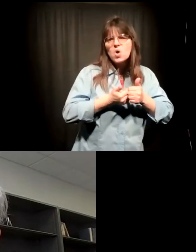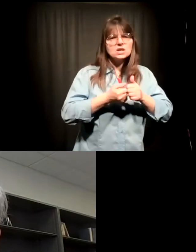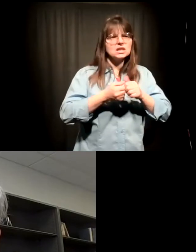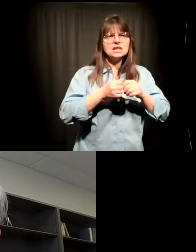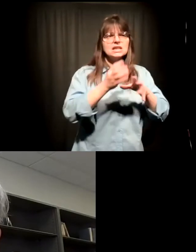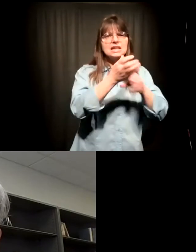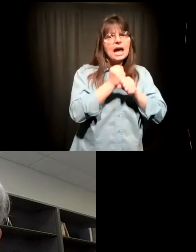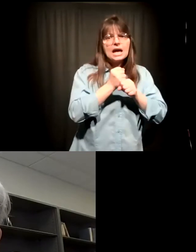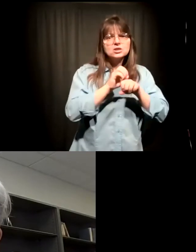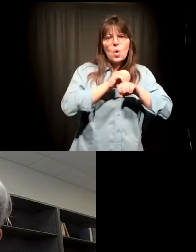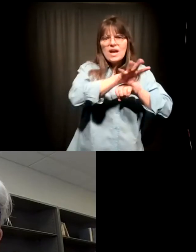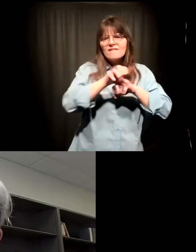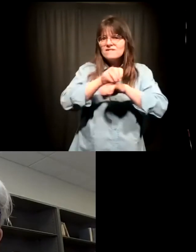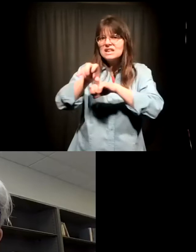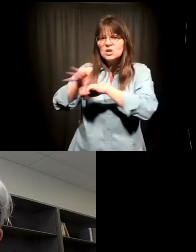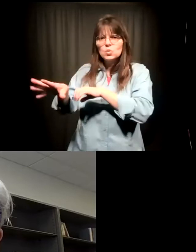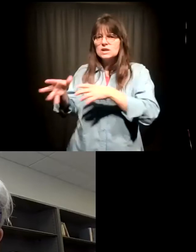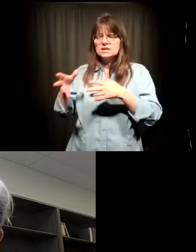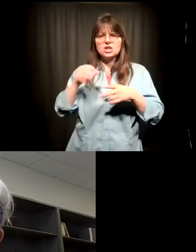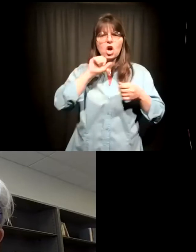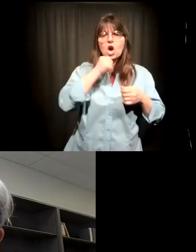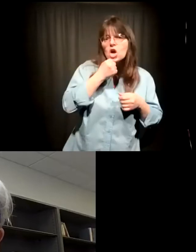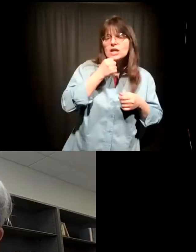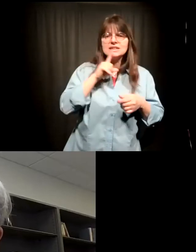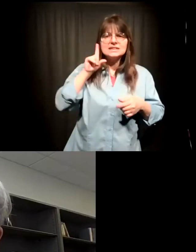influence in hurting the deaf community?